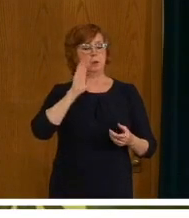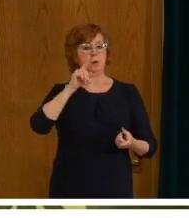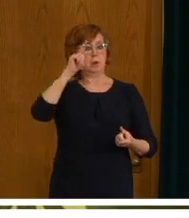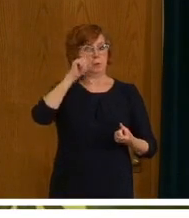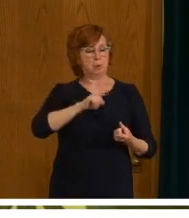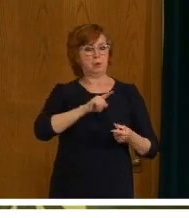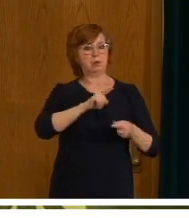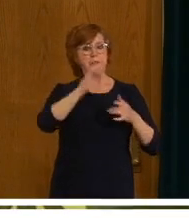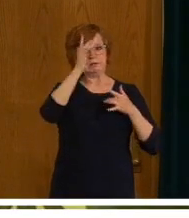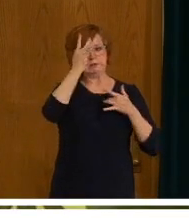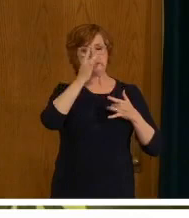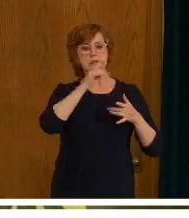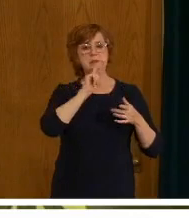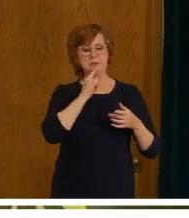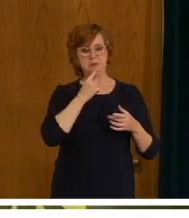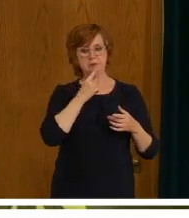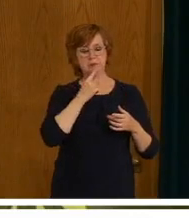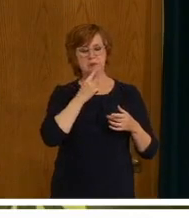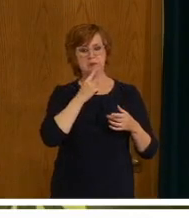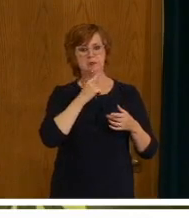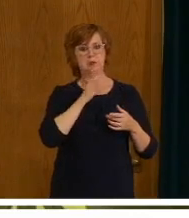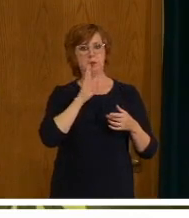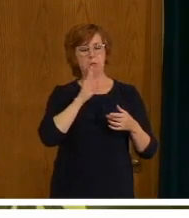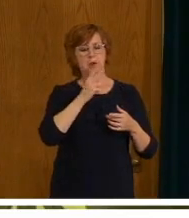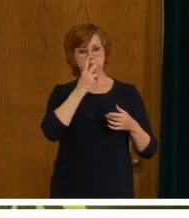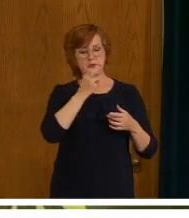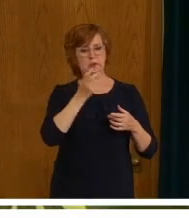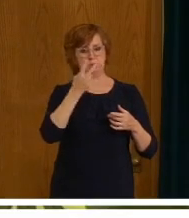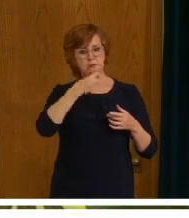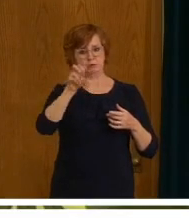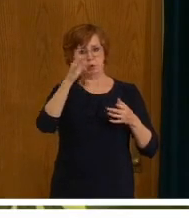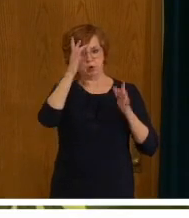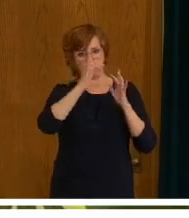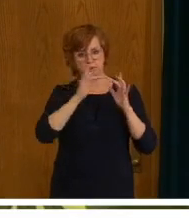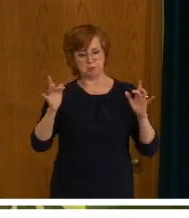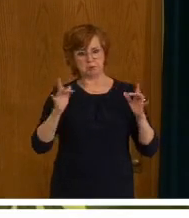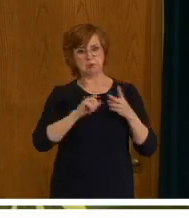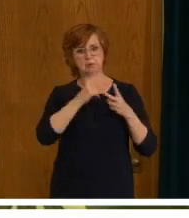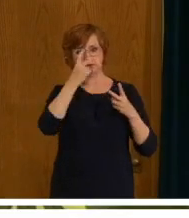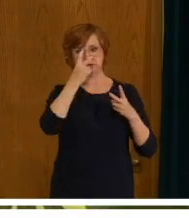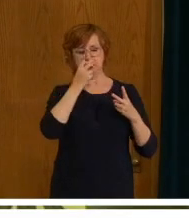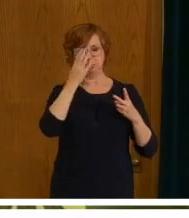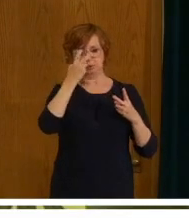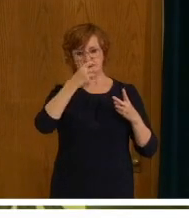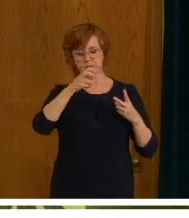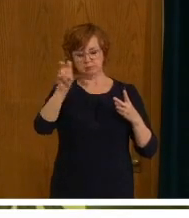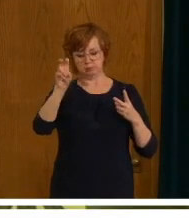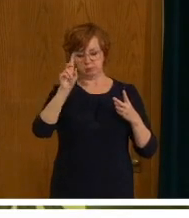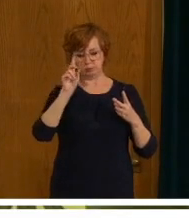ensuring that they likely are not going to end up in hospital. They likely, most certainly, are not going to,